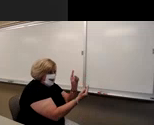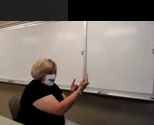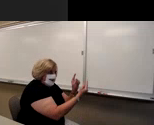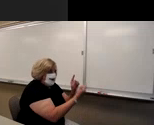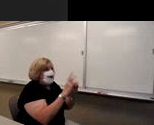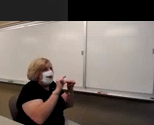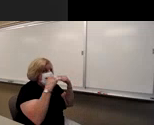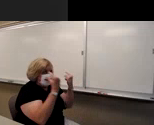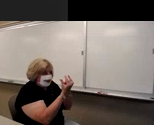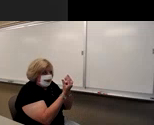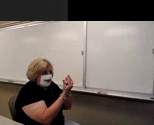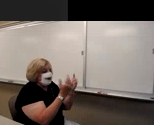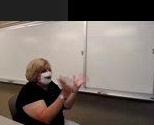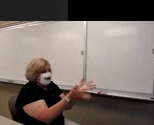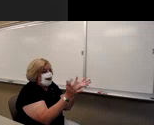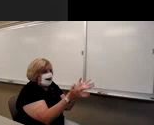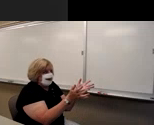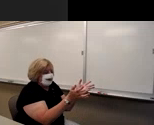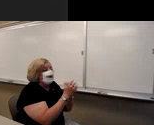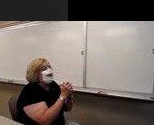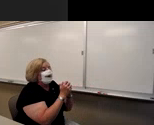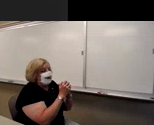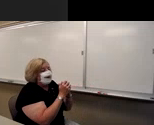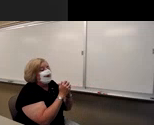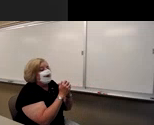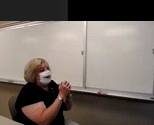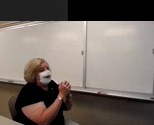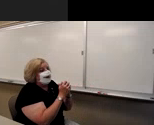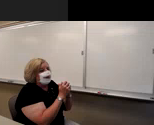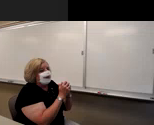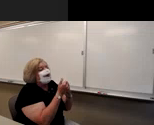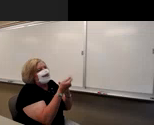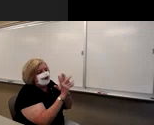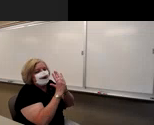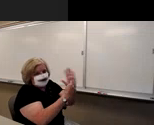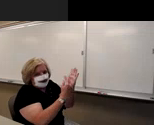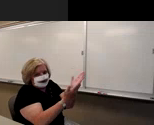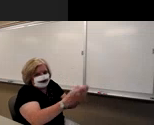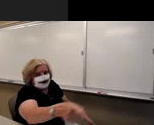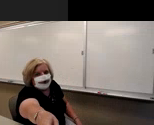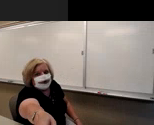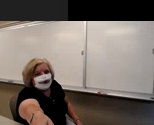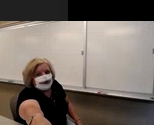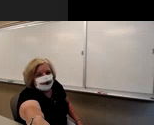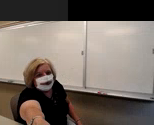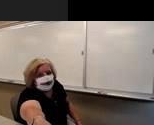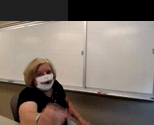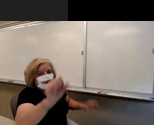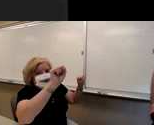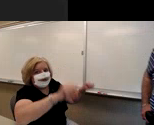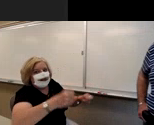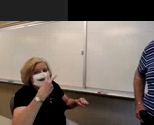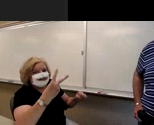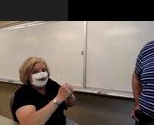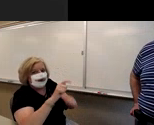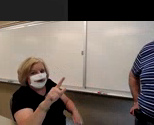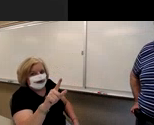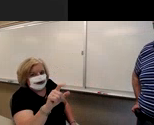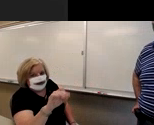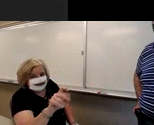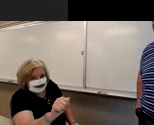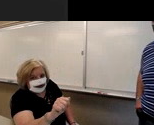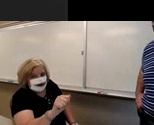chat, right? And so I just have a couple examples up here. You can see one's with Lisa, one's with